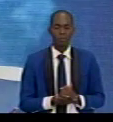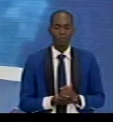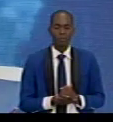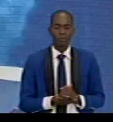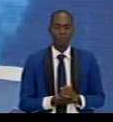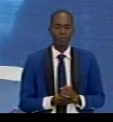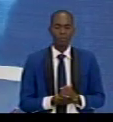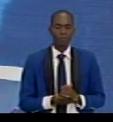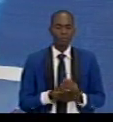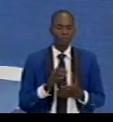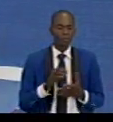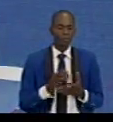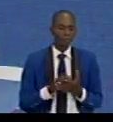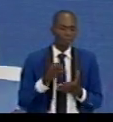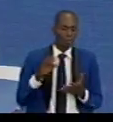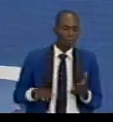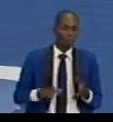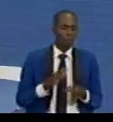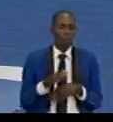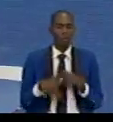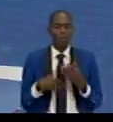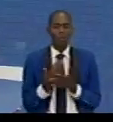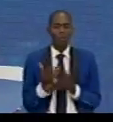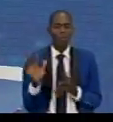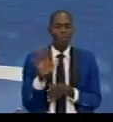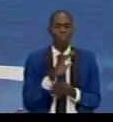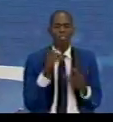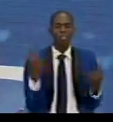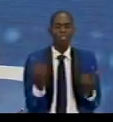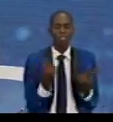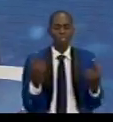Blot all their sins away.